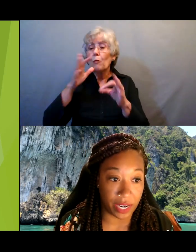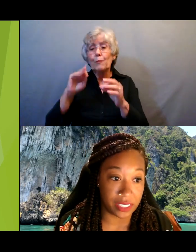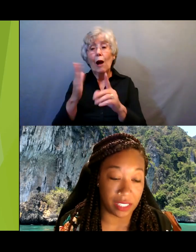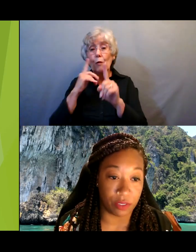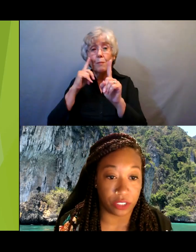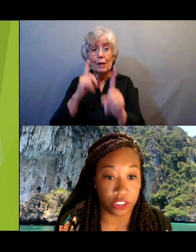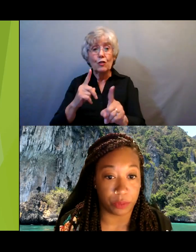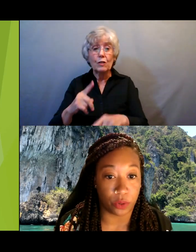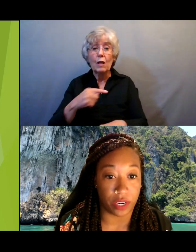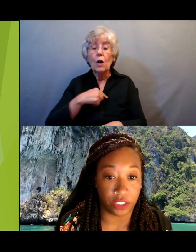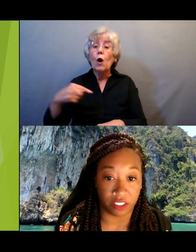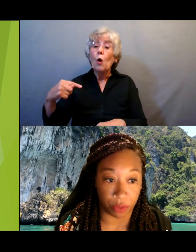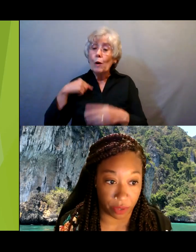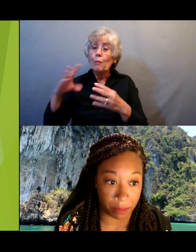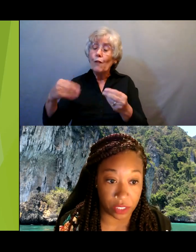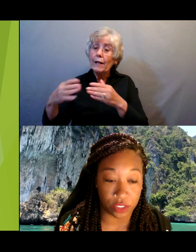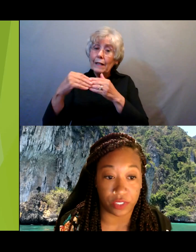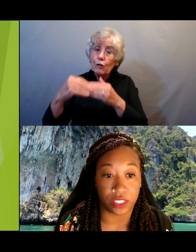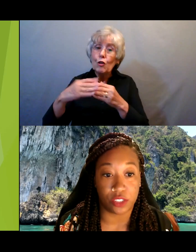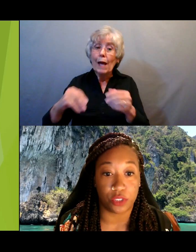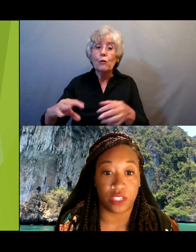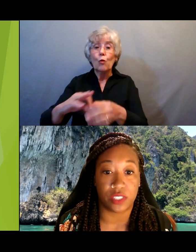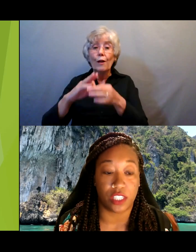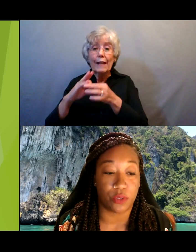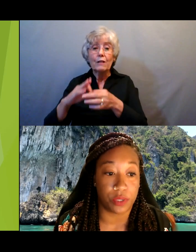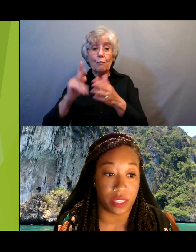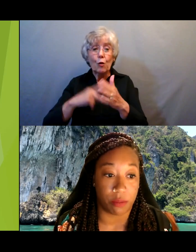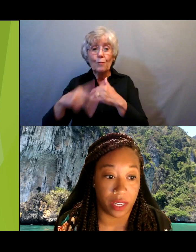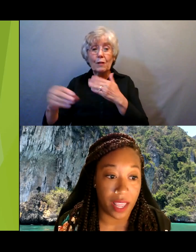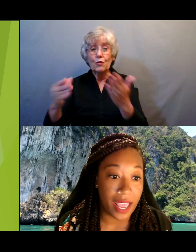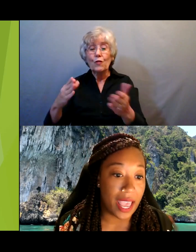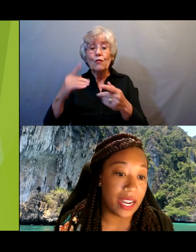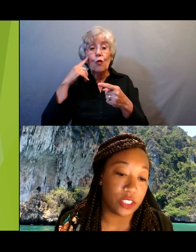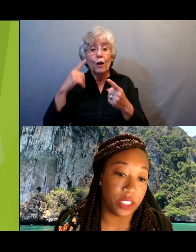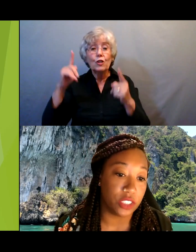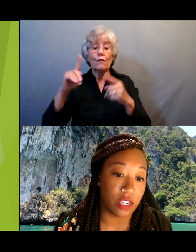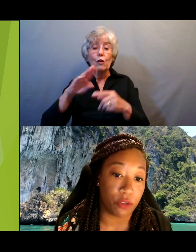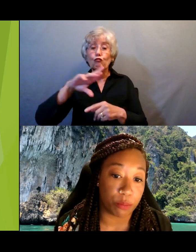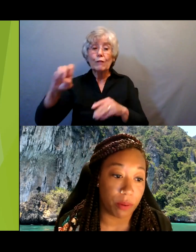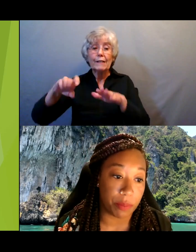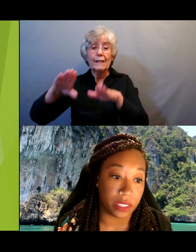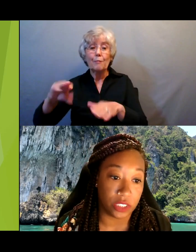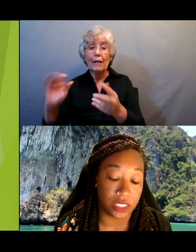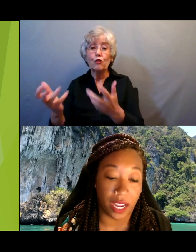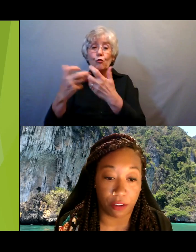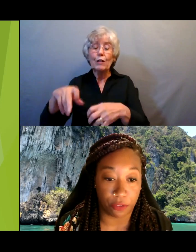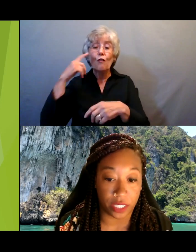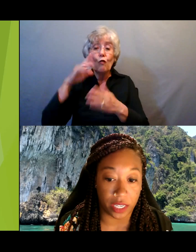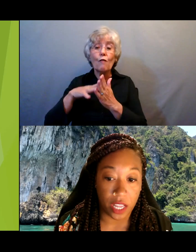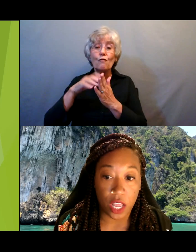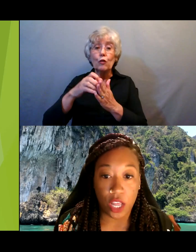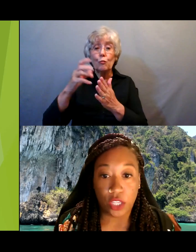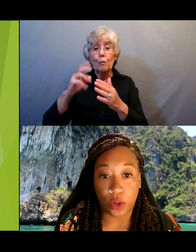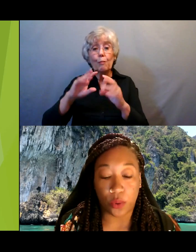to provide state-level leadership and coordination of programs and services to achieve successful resettlement and integration of vulnerable populations in